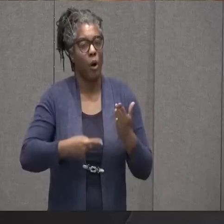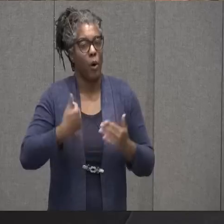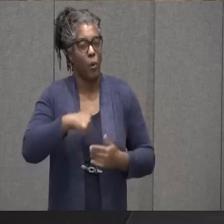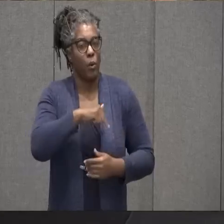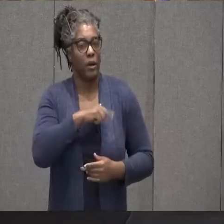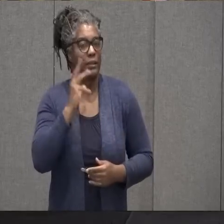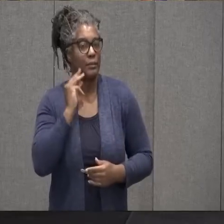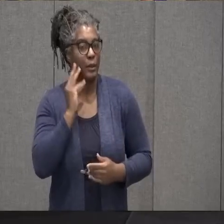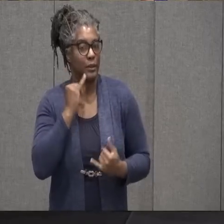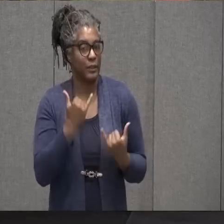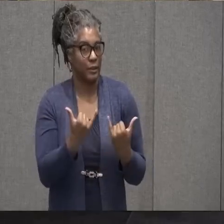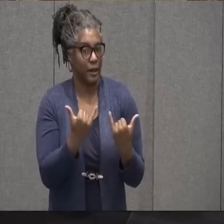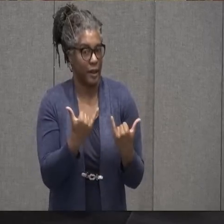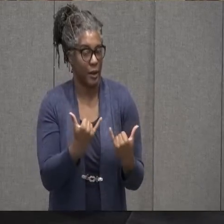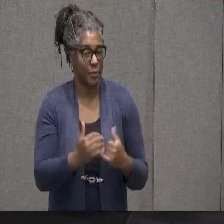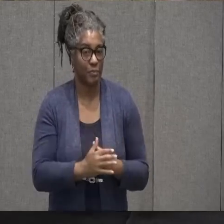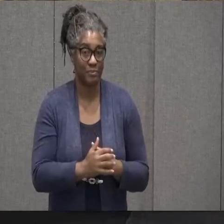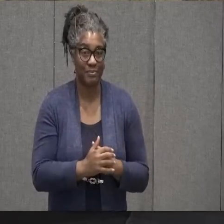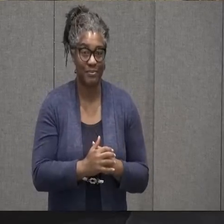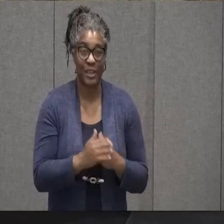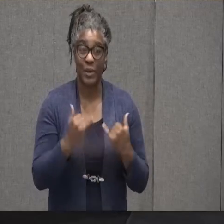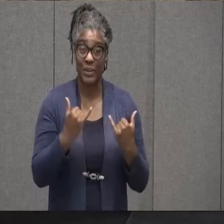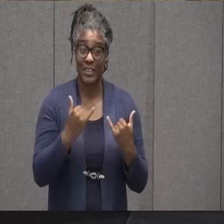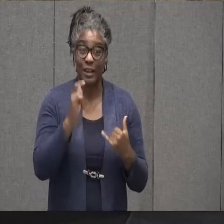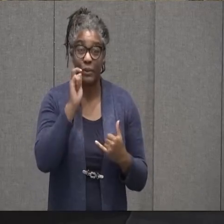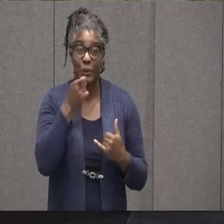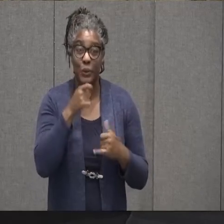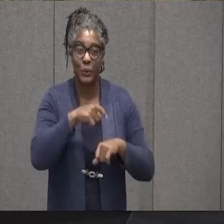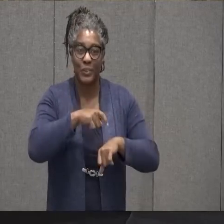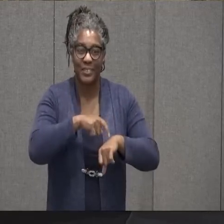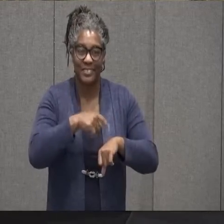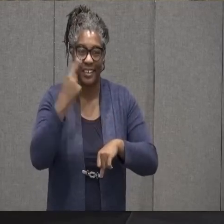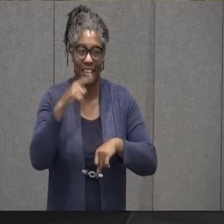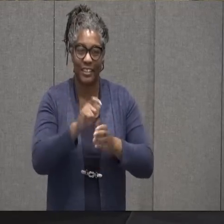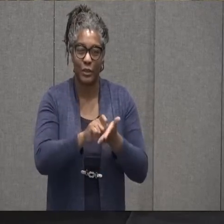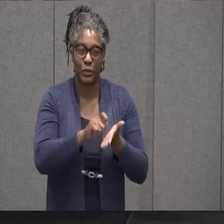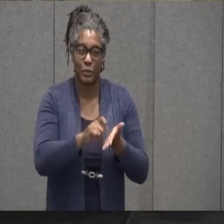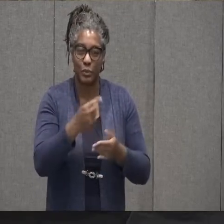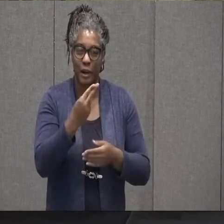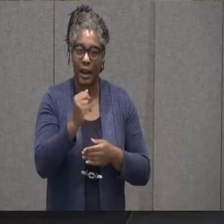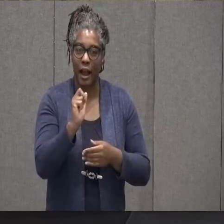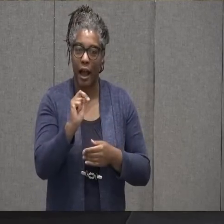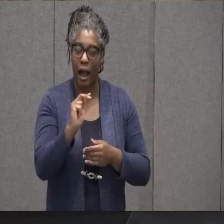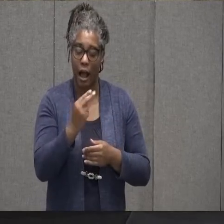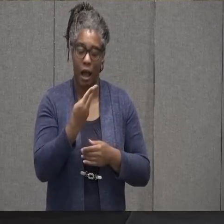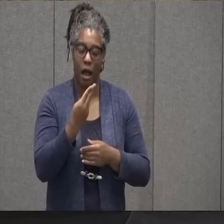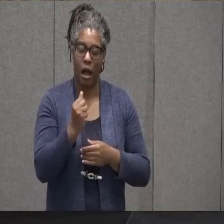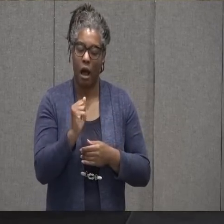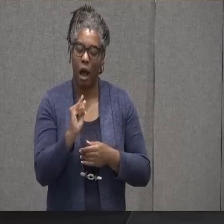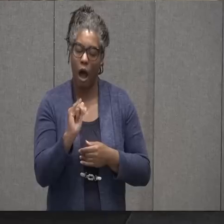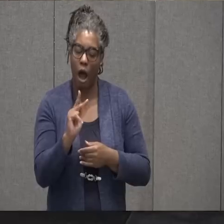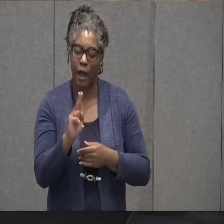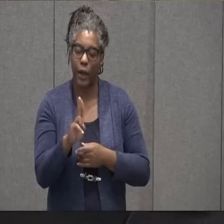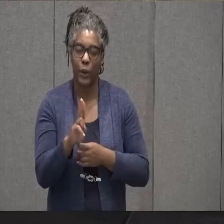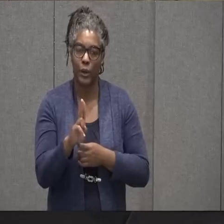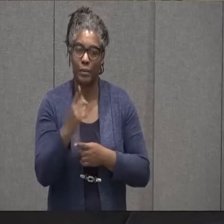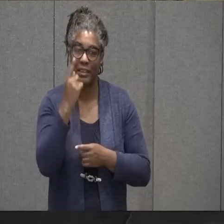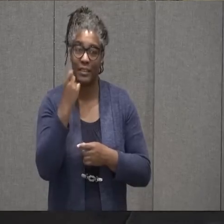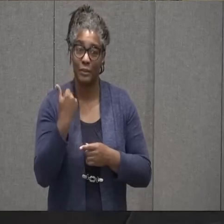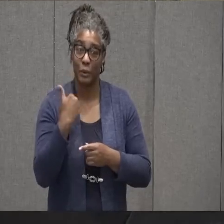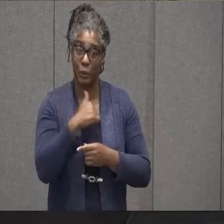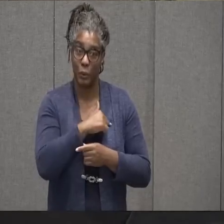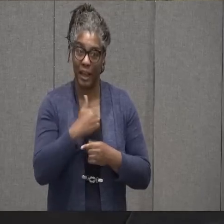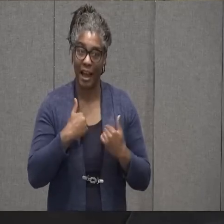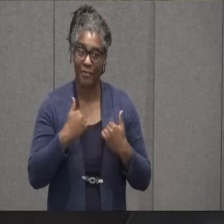now, this is a cool time to write haiku because we have time, right? You don't have to get up and go